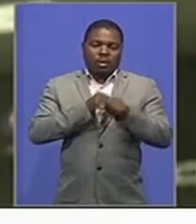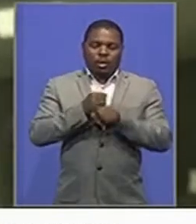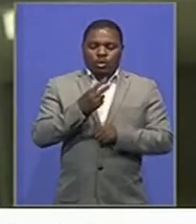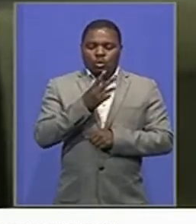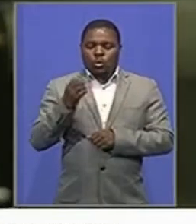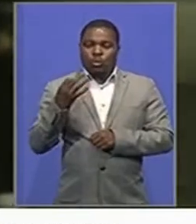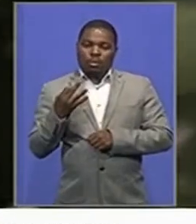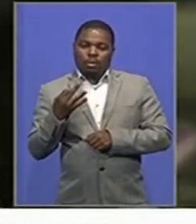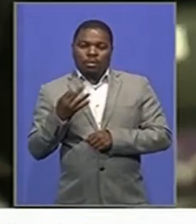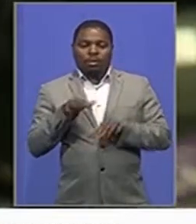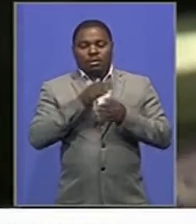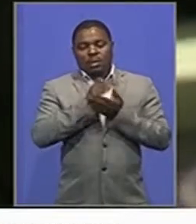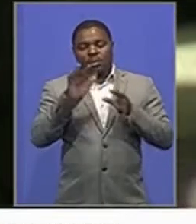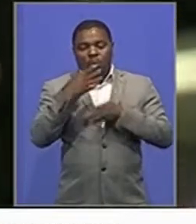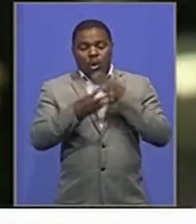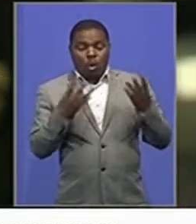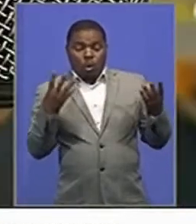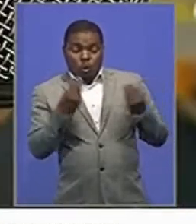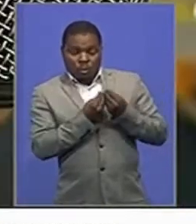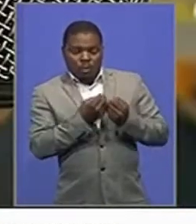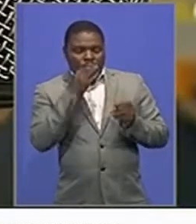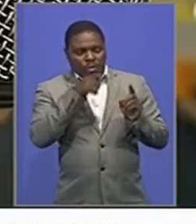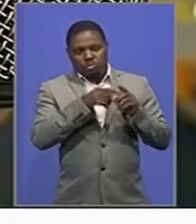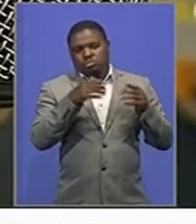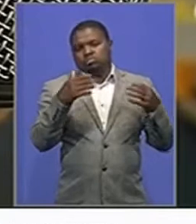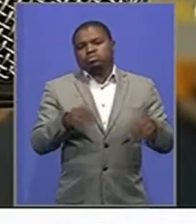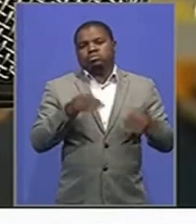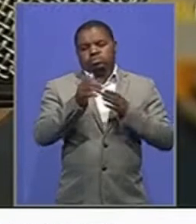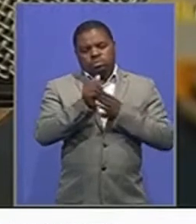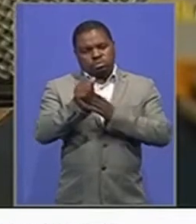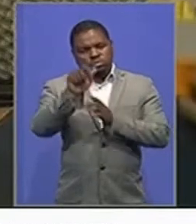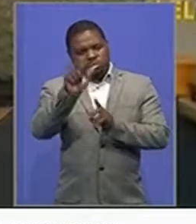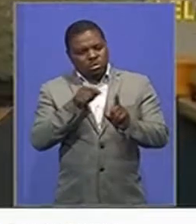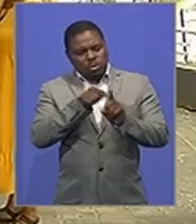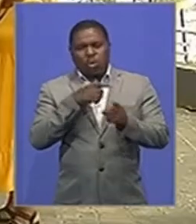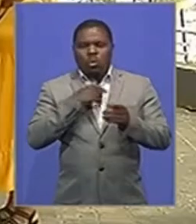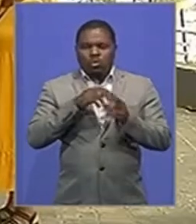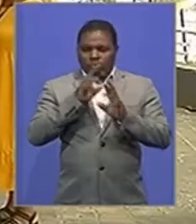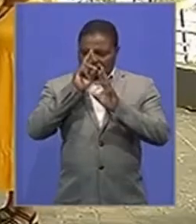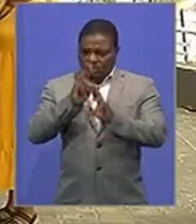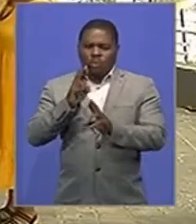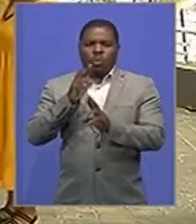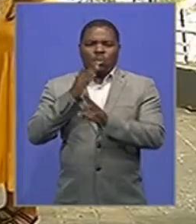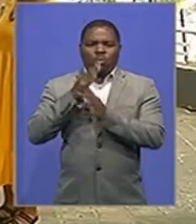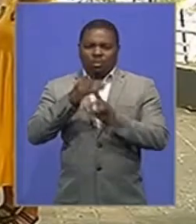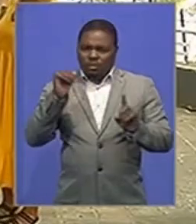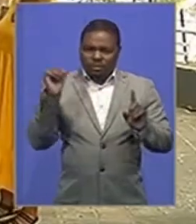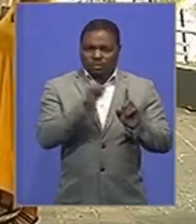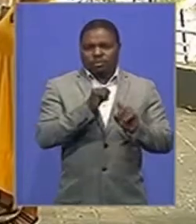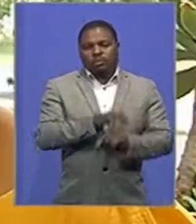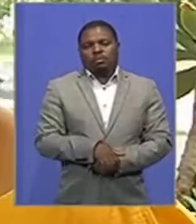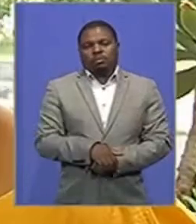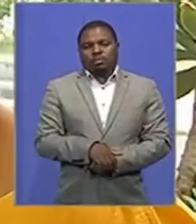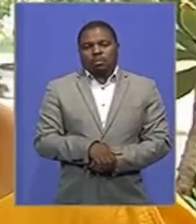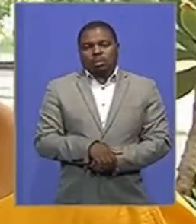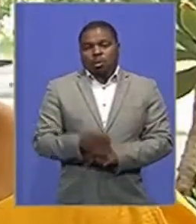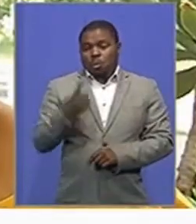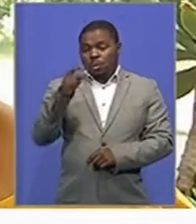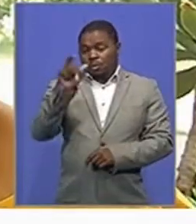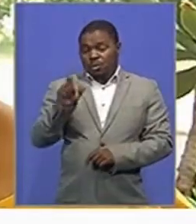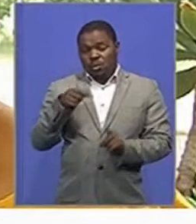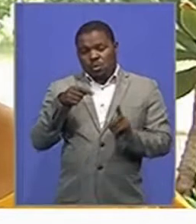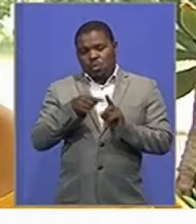Bašomi mmogo le yena ba mo hlalositše bjalo ka moetapele yo a bego a hlompha mošomo wa gagwe. He's one of the people that taught us